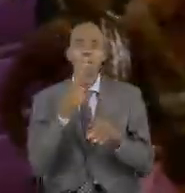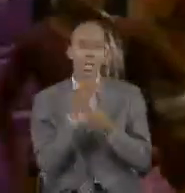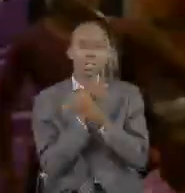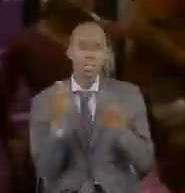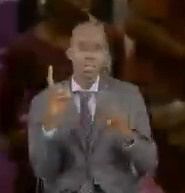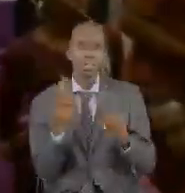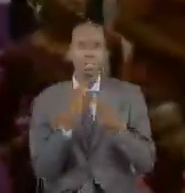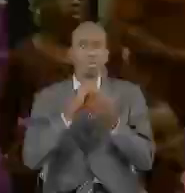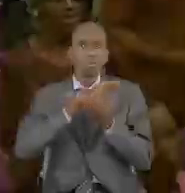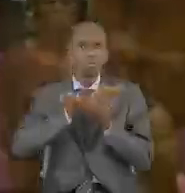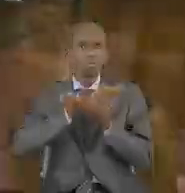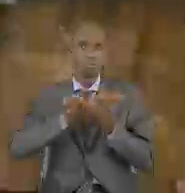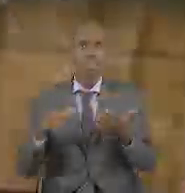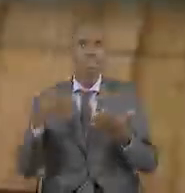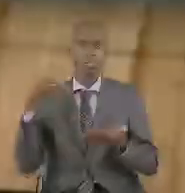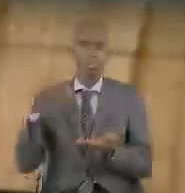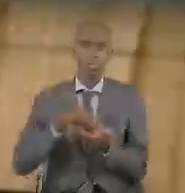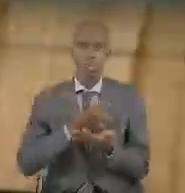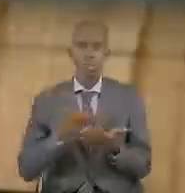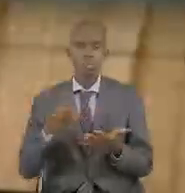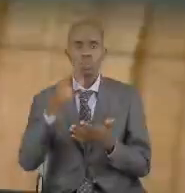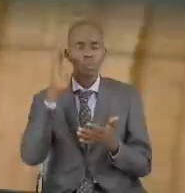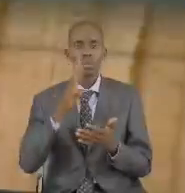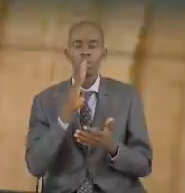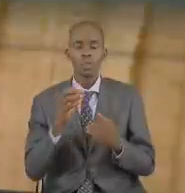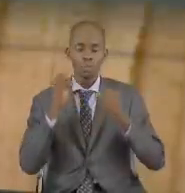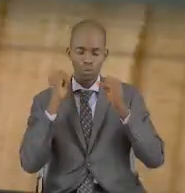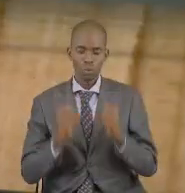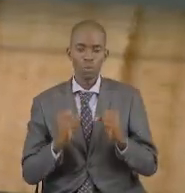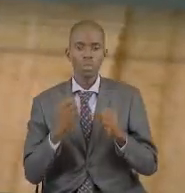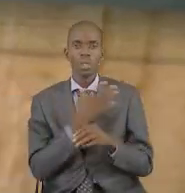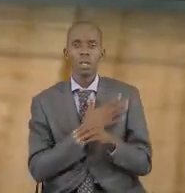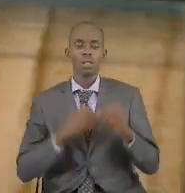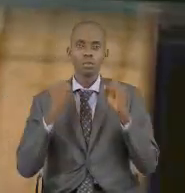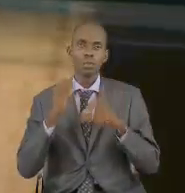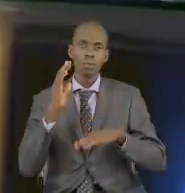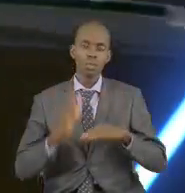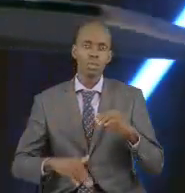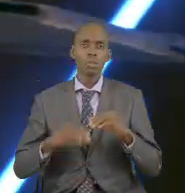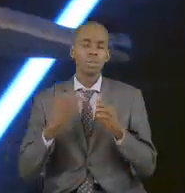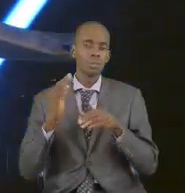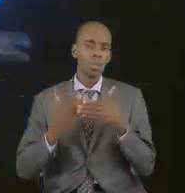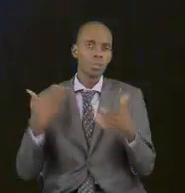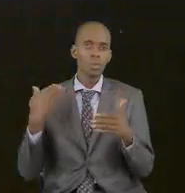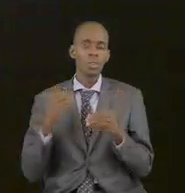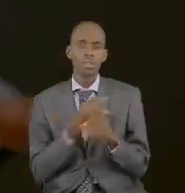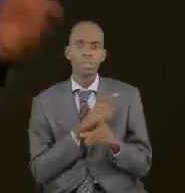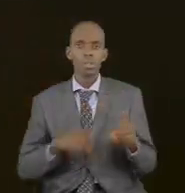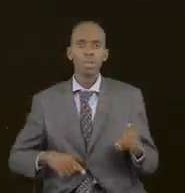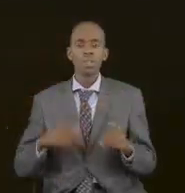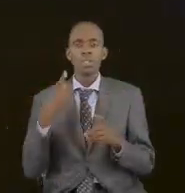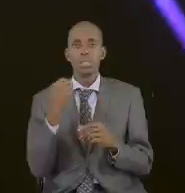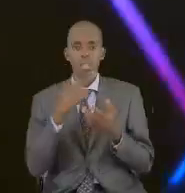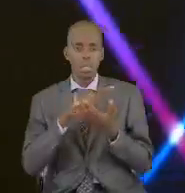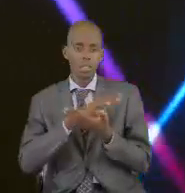are steadfast, you'll be stronger and stronger in the Lord. The righteous, made righteous by